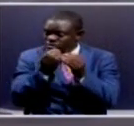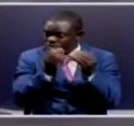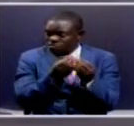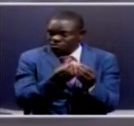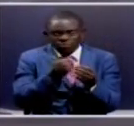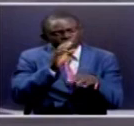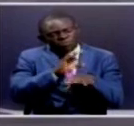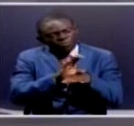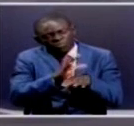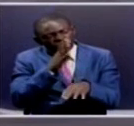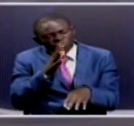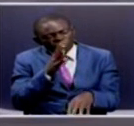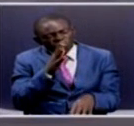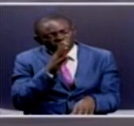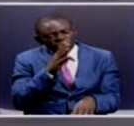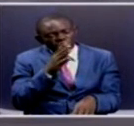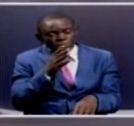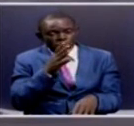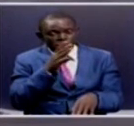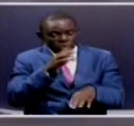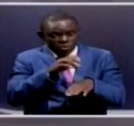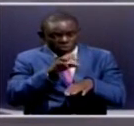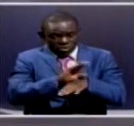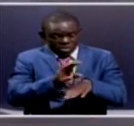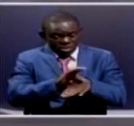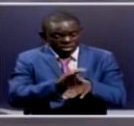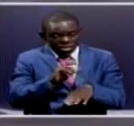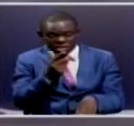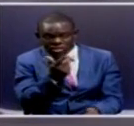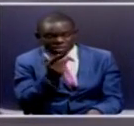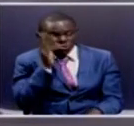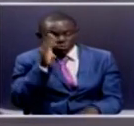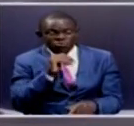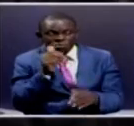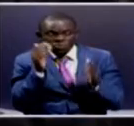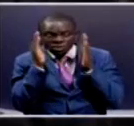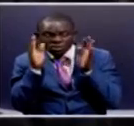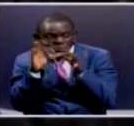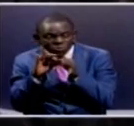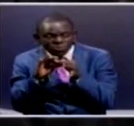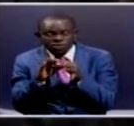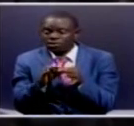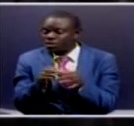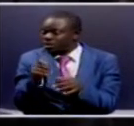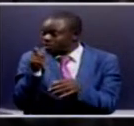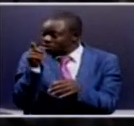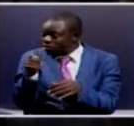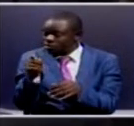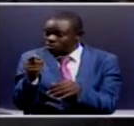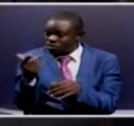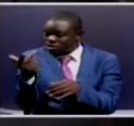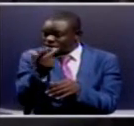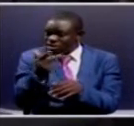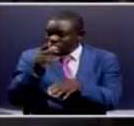look at the three church mother bodies, they have problems internally. One of them resigned the presidency of one of the